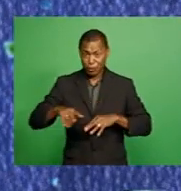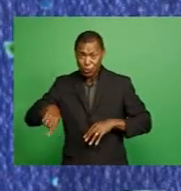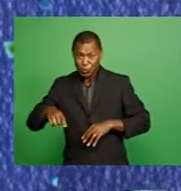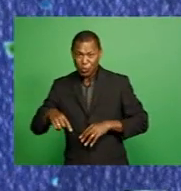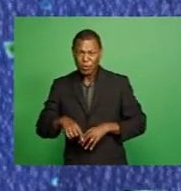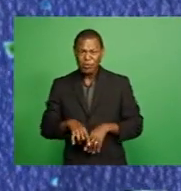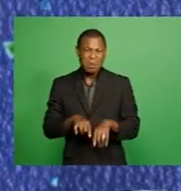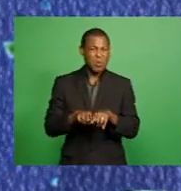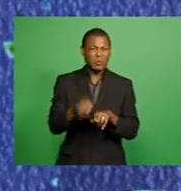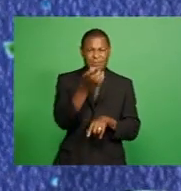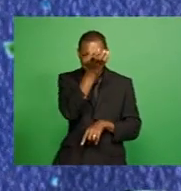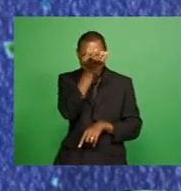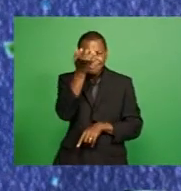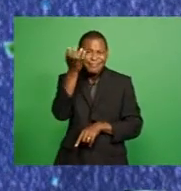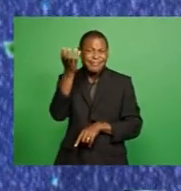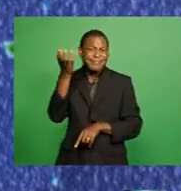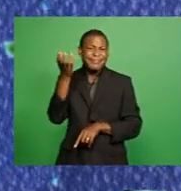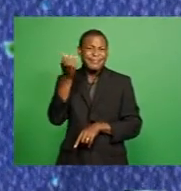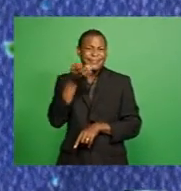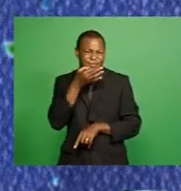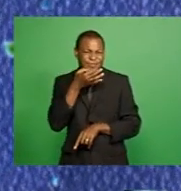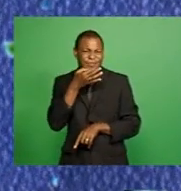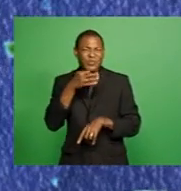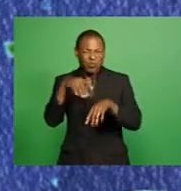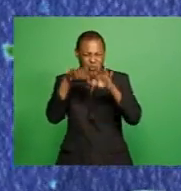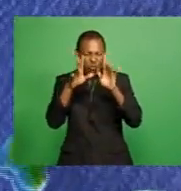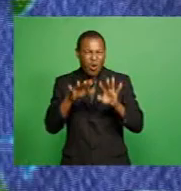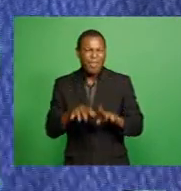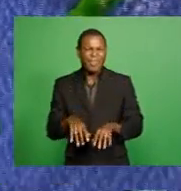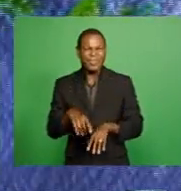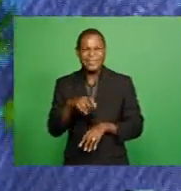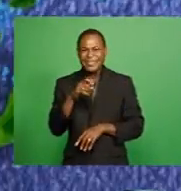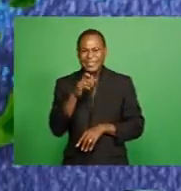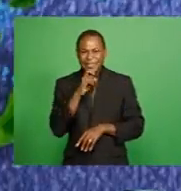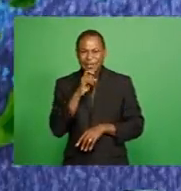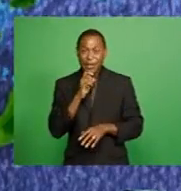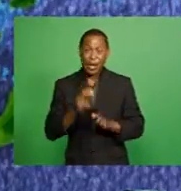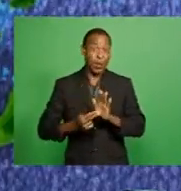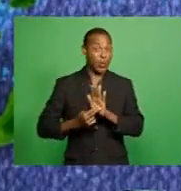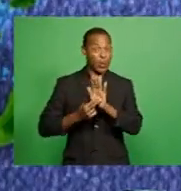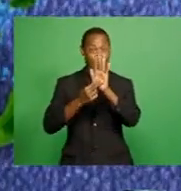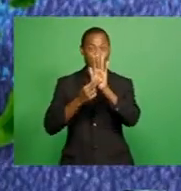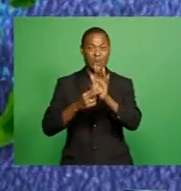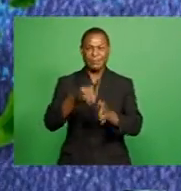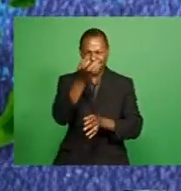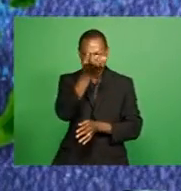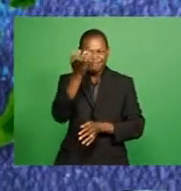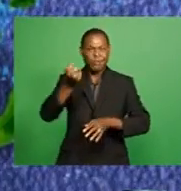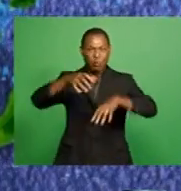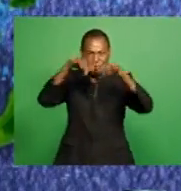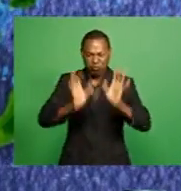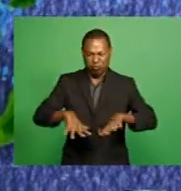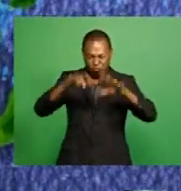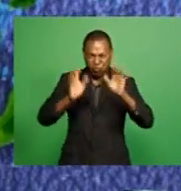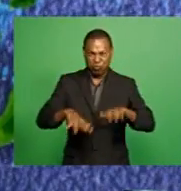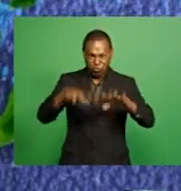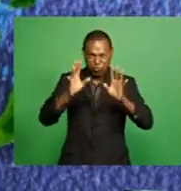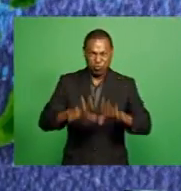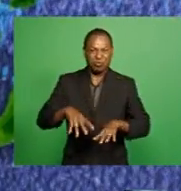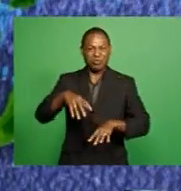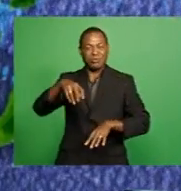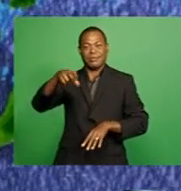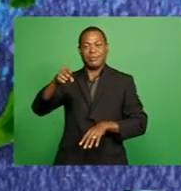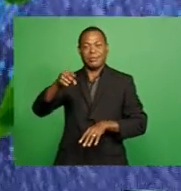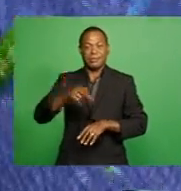mostly cloudy, followed by little rain this afternoon. And in the north, cloudy with heavy showers at